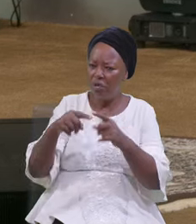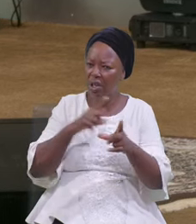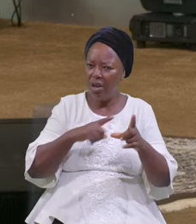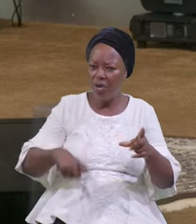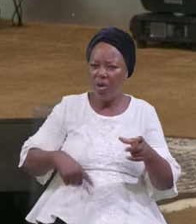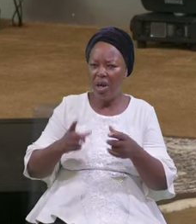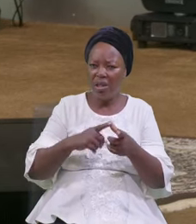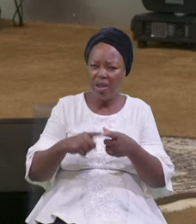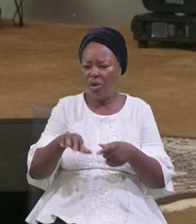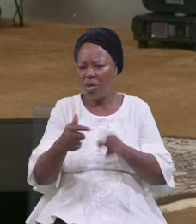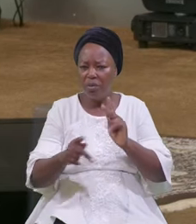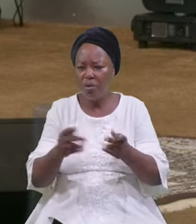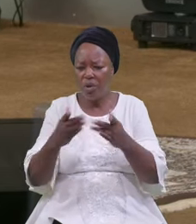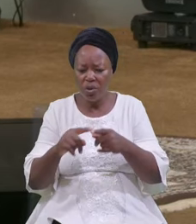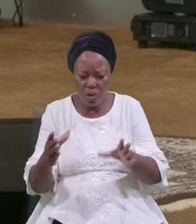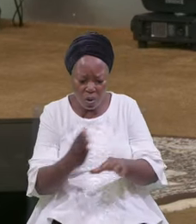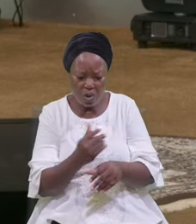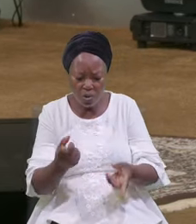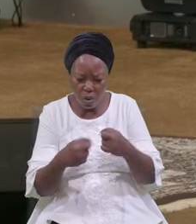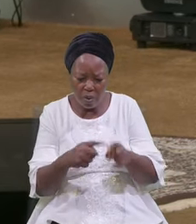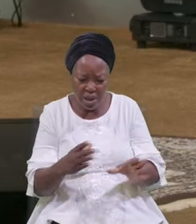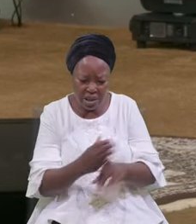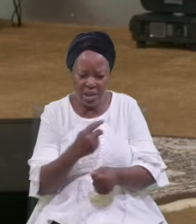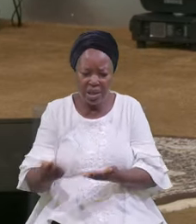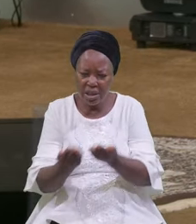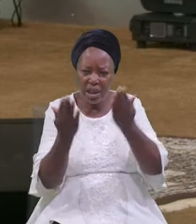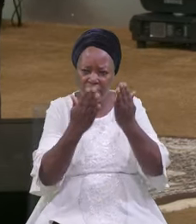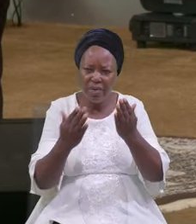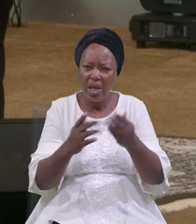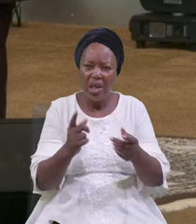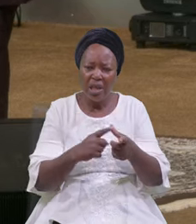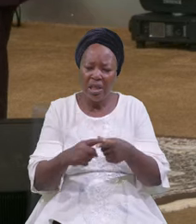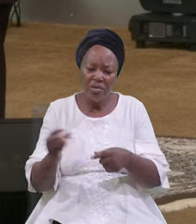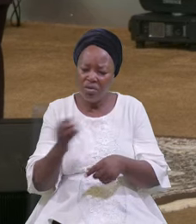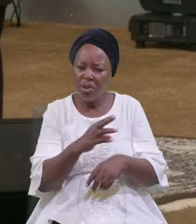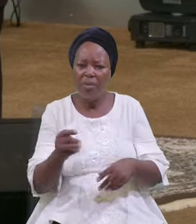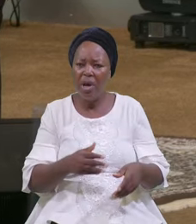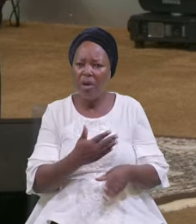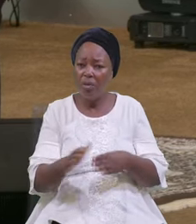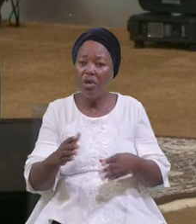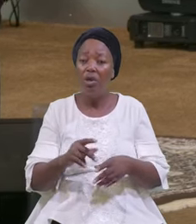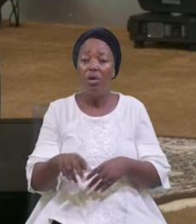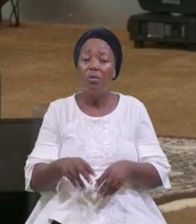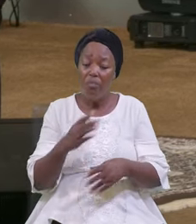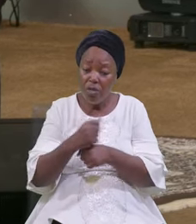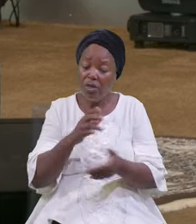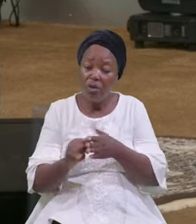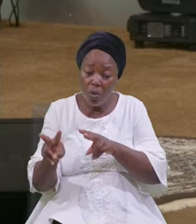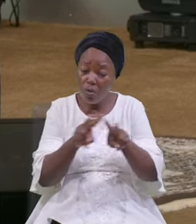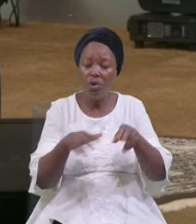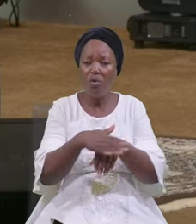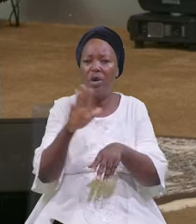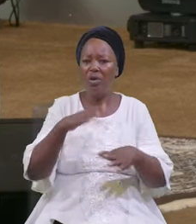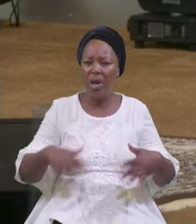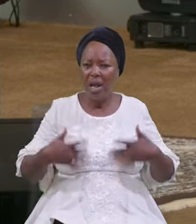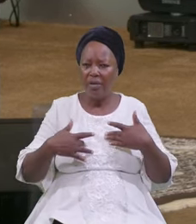prey wanted to come and take the sacrifice. He drove them away. Make sure you're watching over your life. You're watching